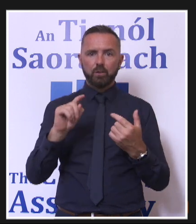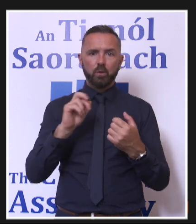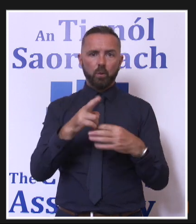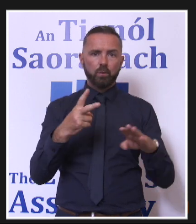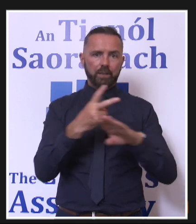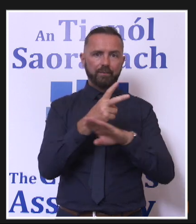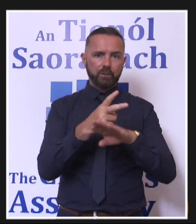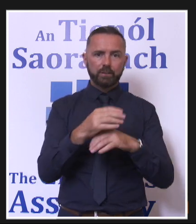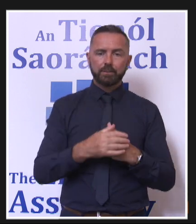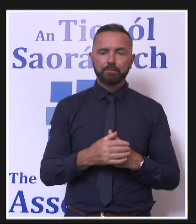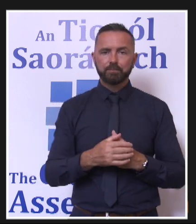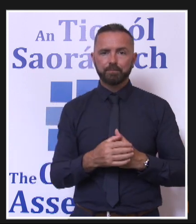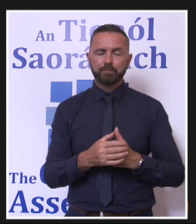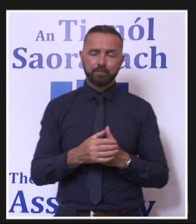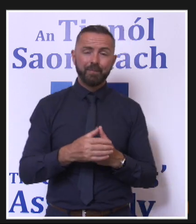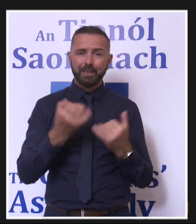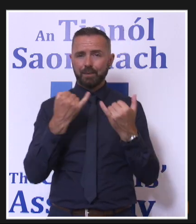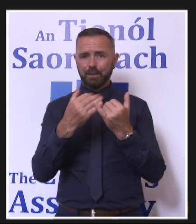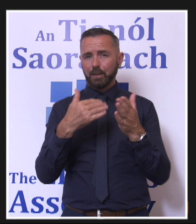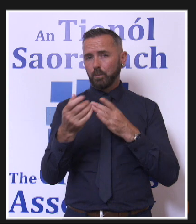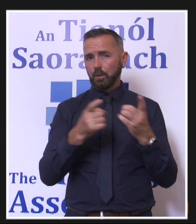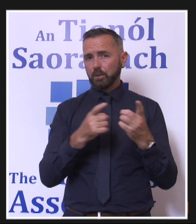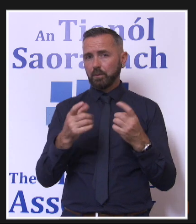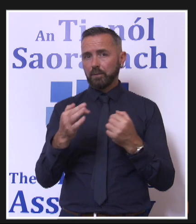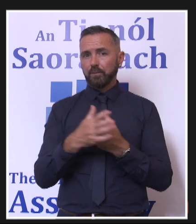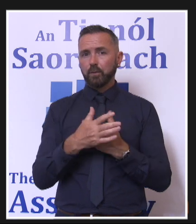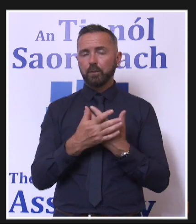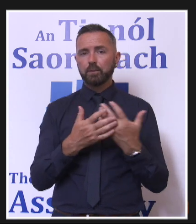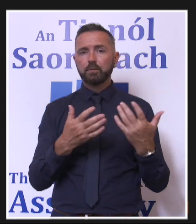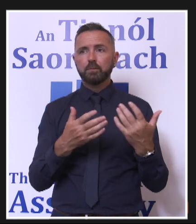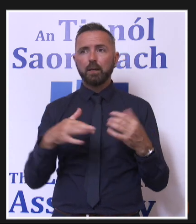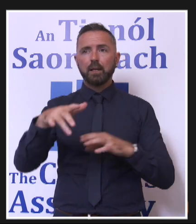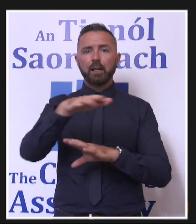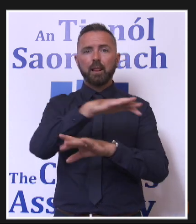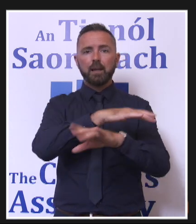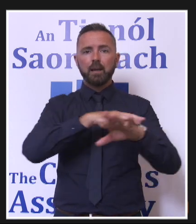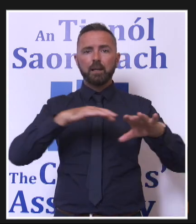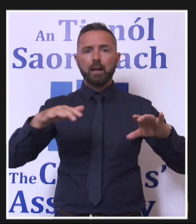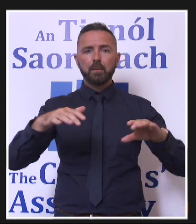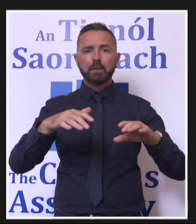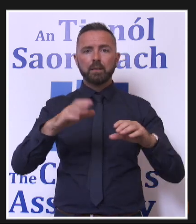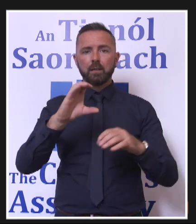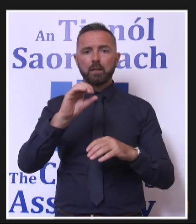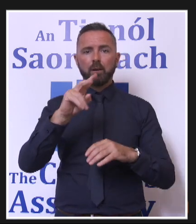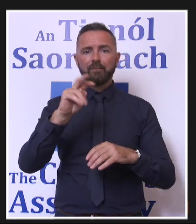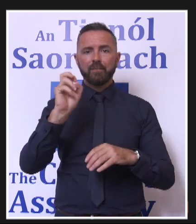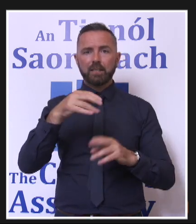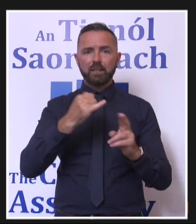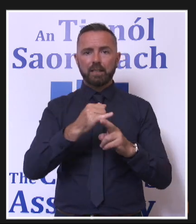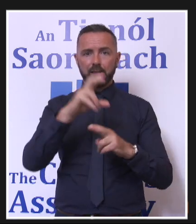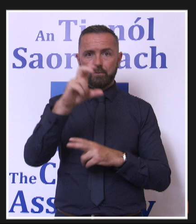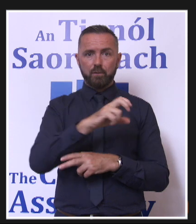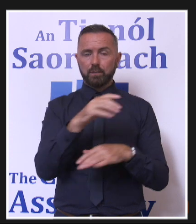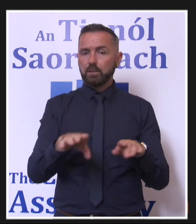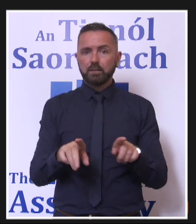was done, for the Convention for Climate Convention in France. So this is the same spirit. We